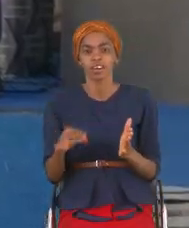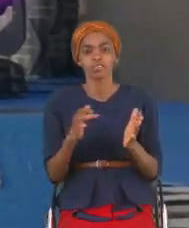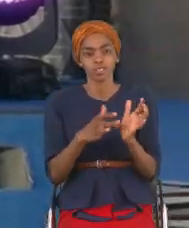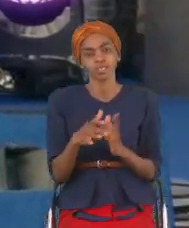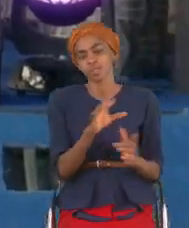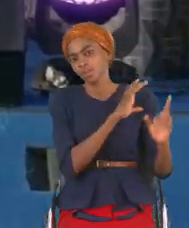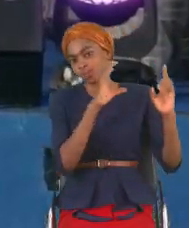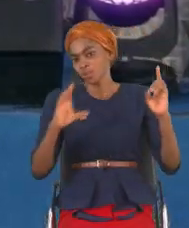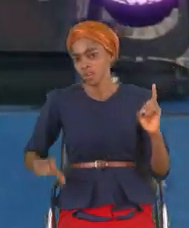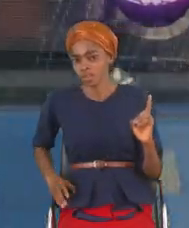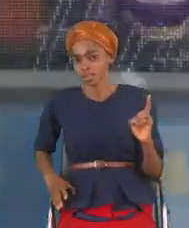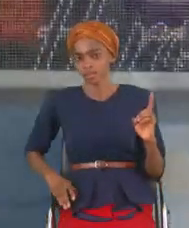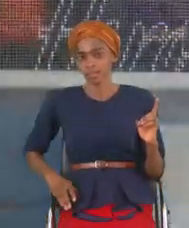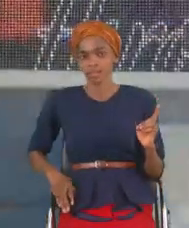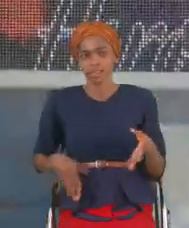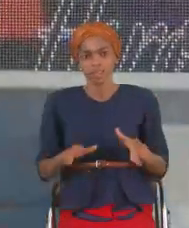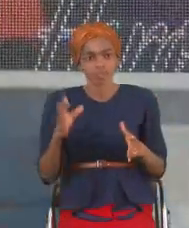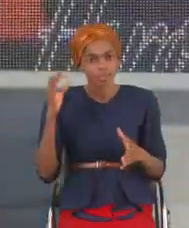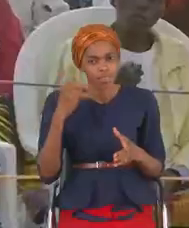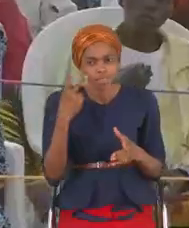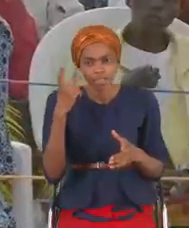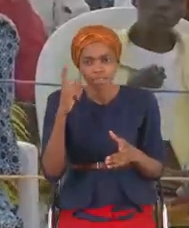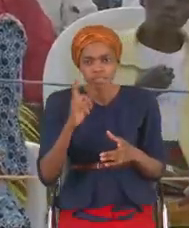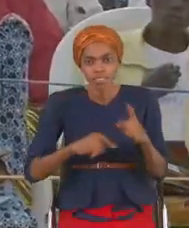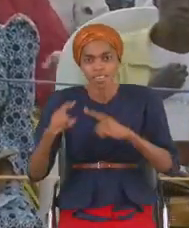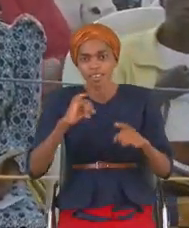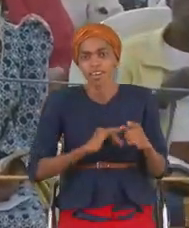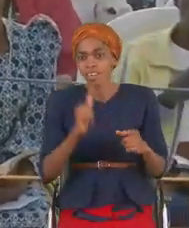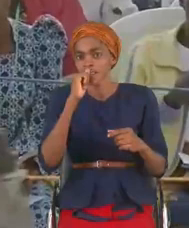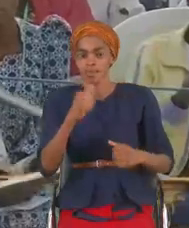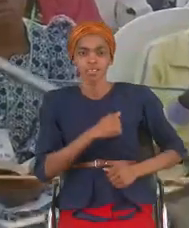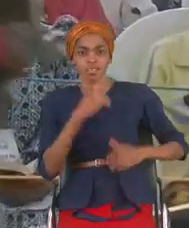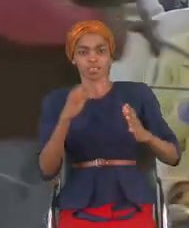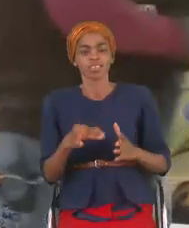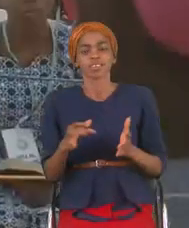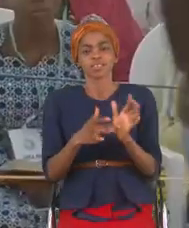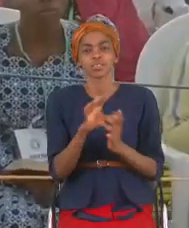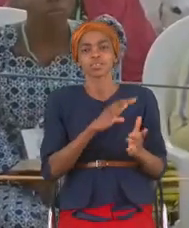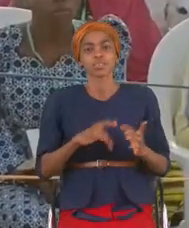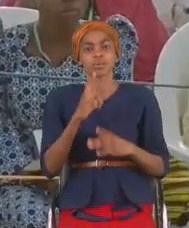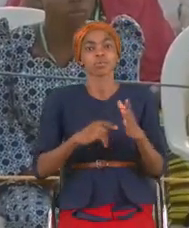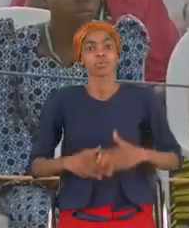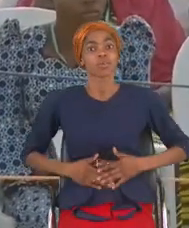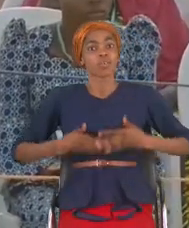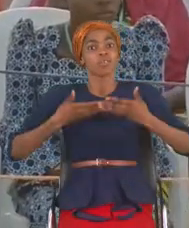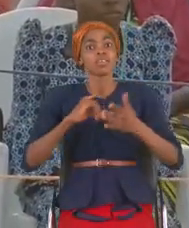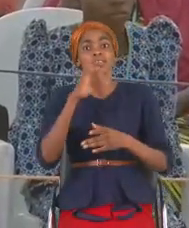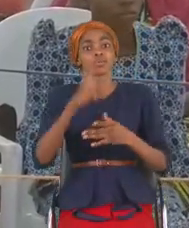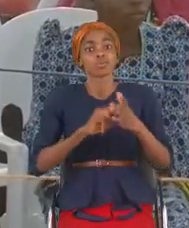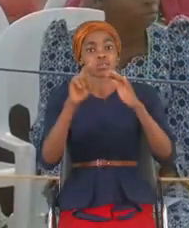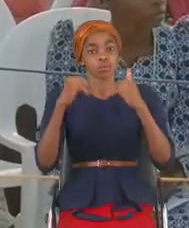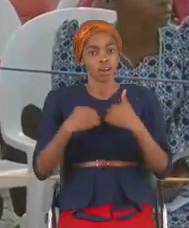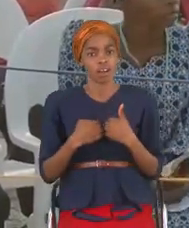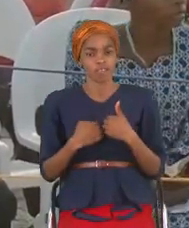christ let me hear you what you confess is what opposed says and